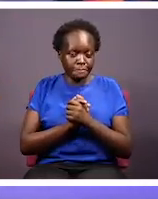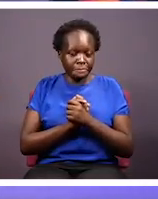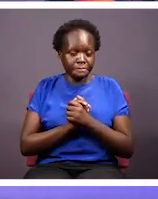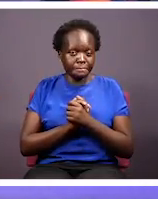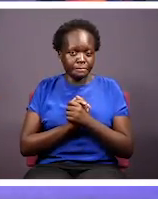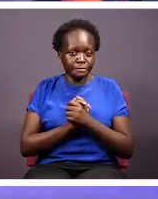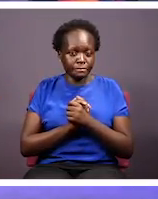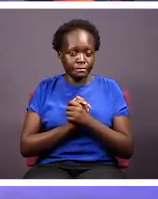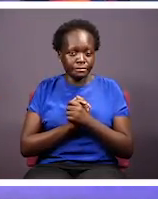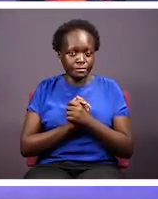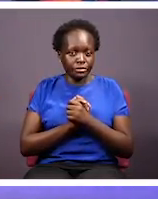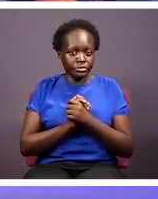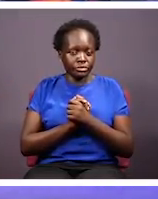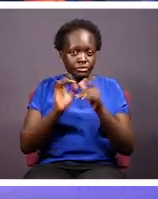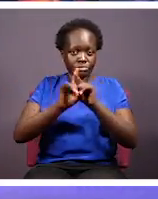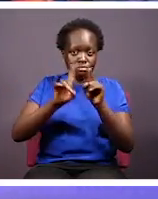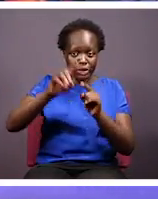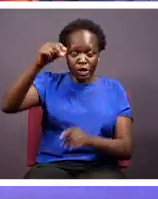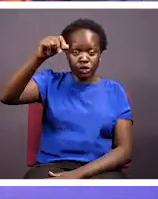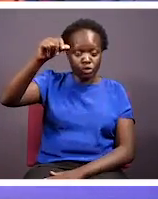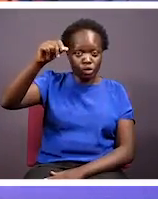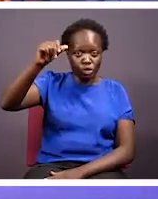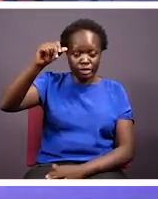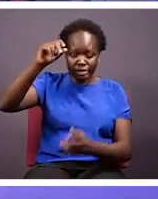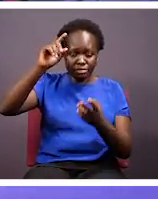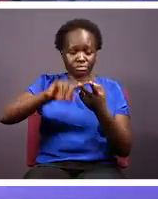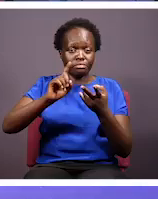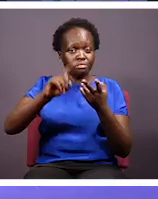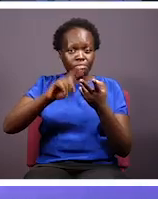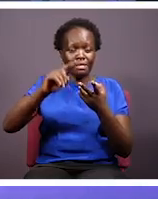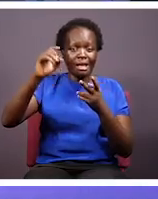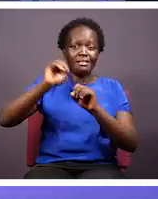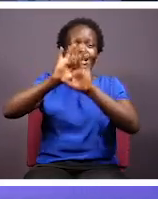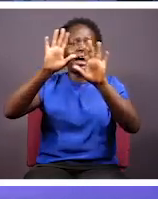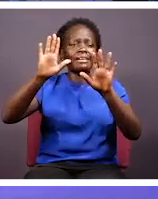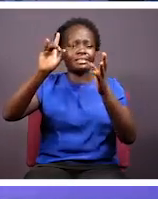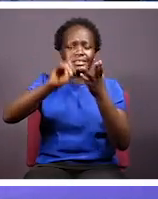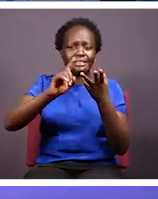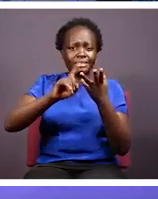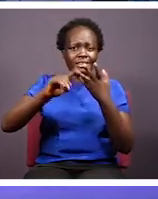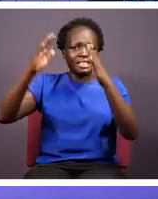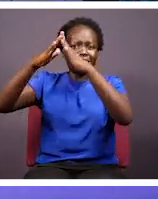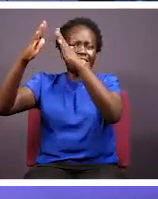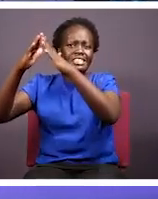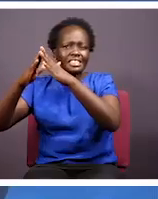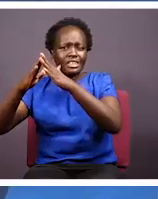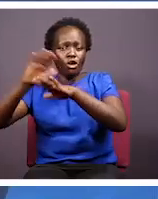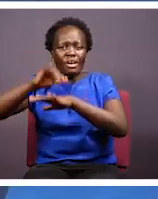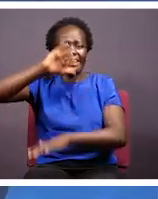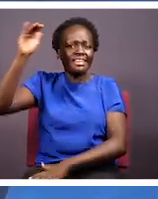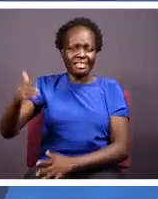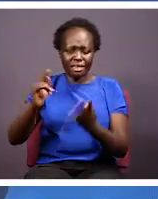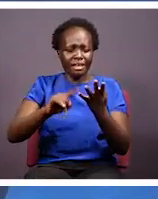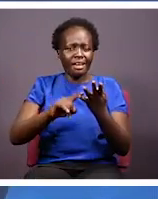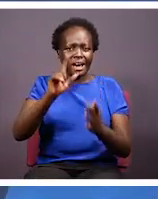salt light a city on a hill a lamp all to describe